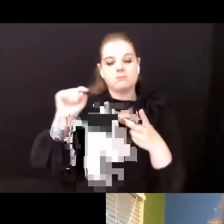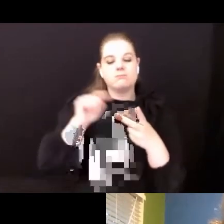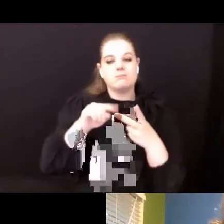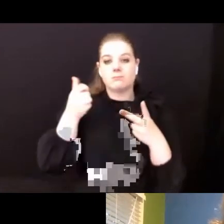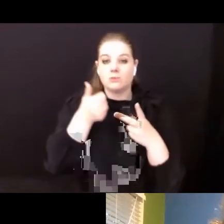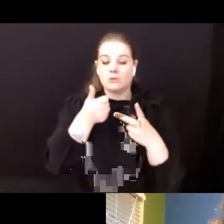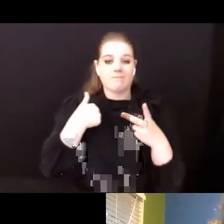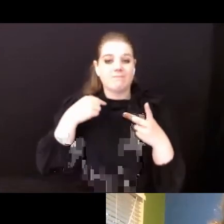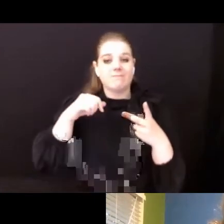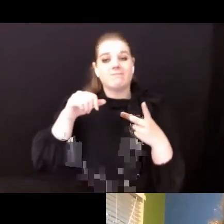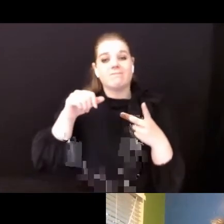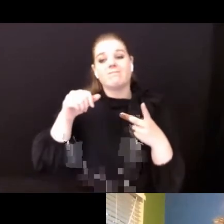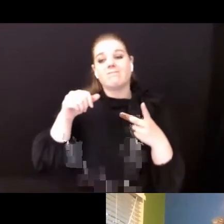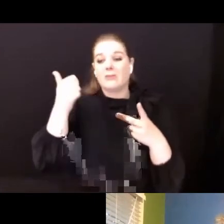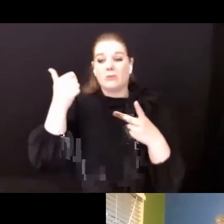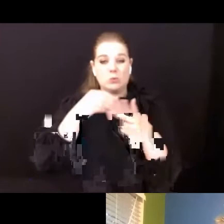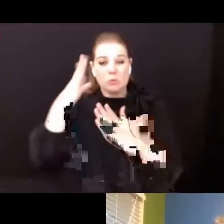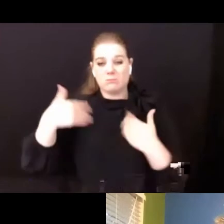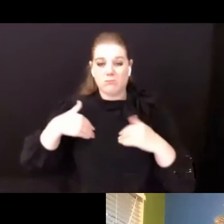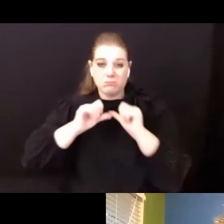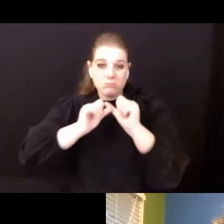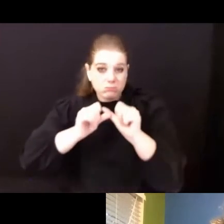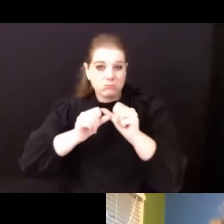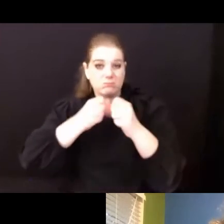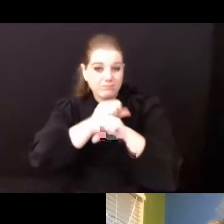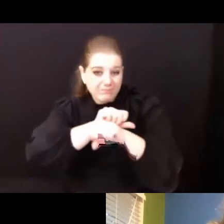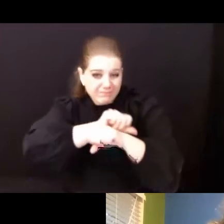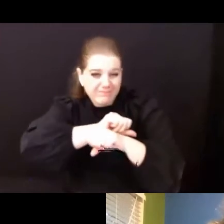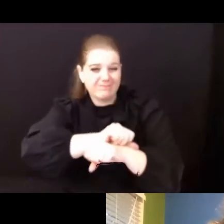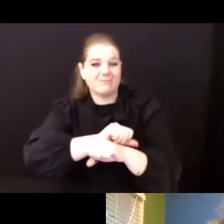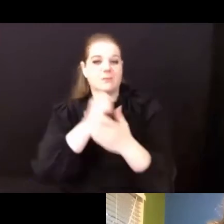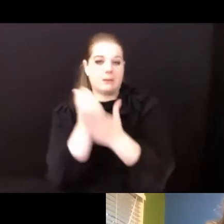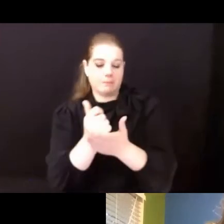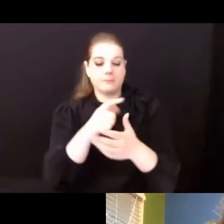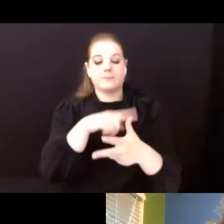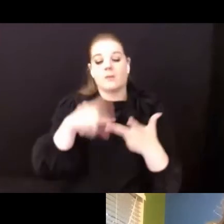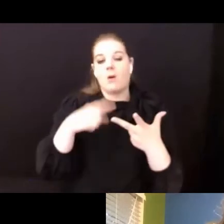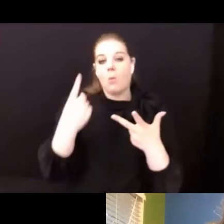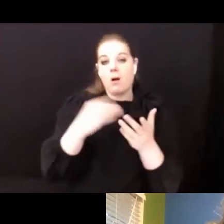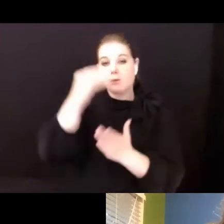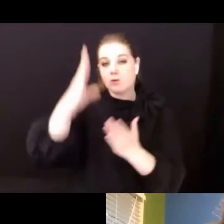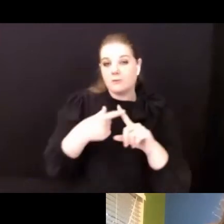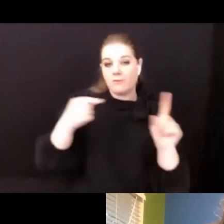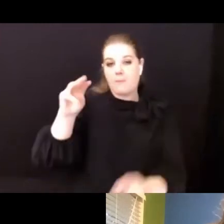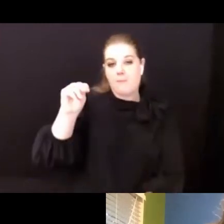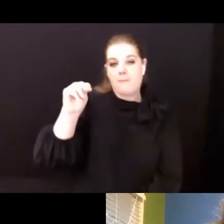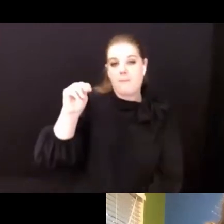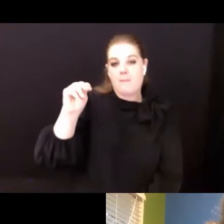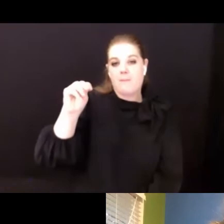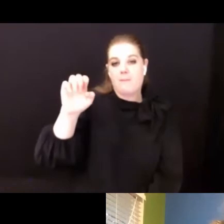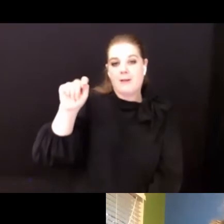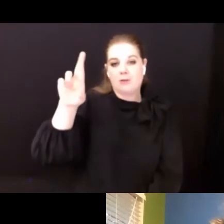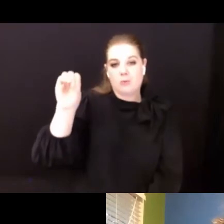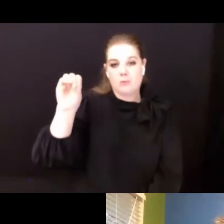and helping to make all of this happen. And then we have a student from Metro State His name is Vincent, and he has